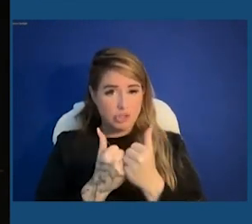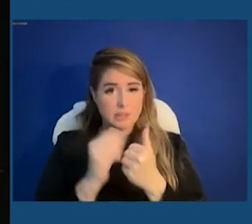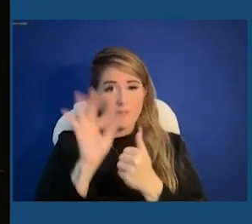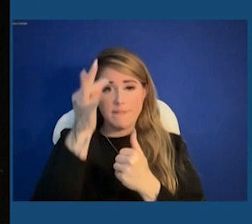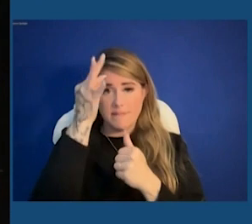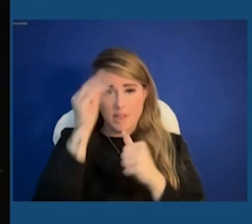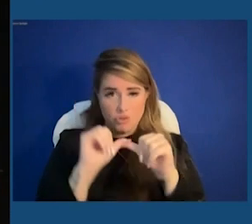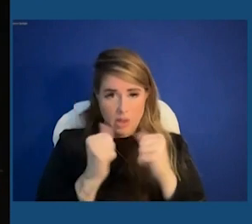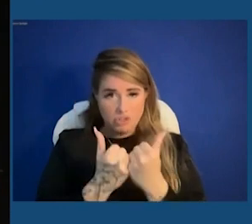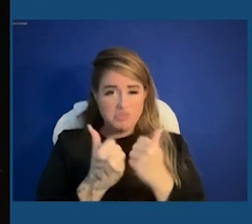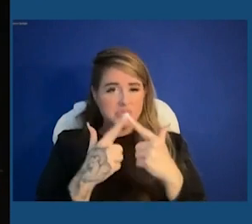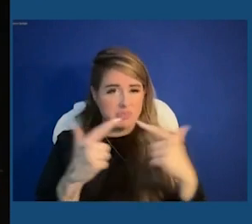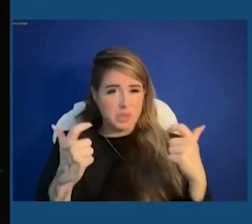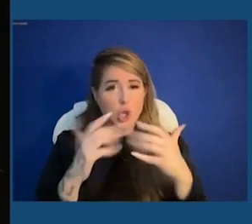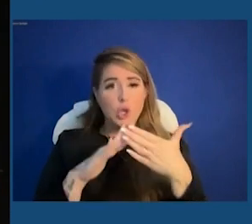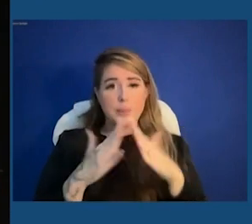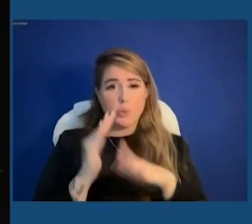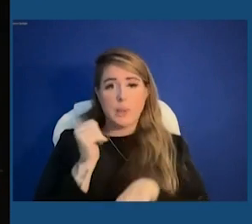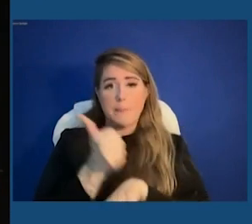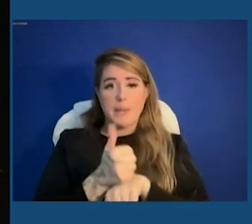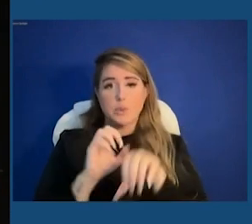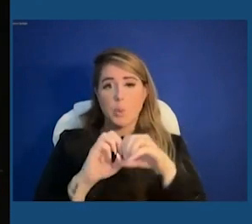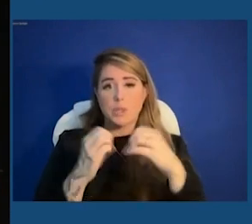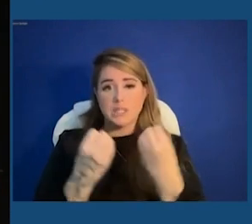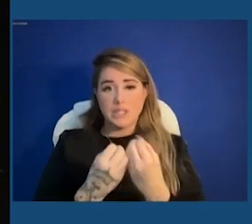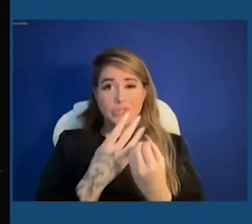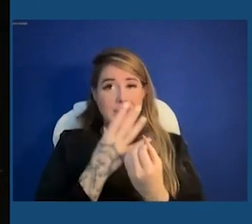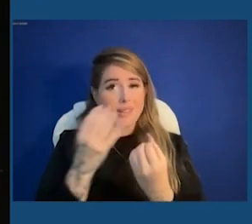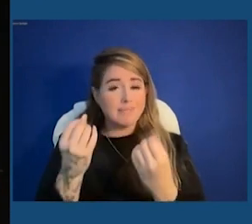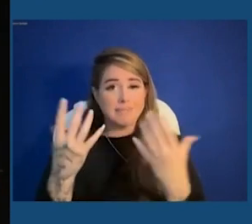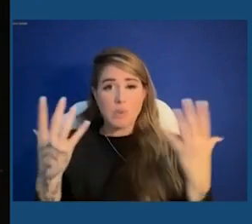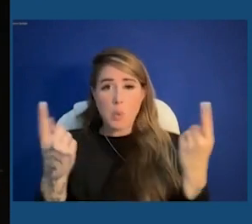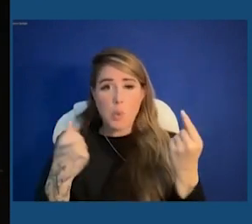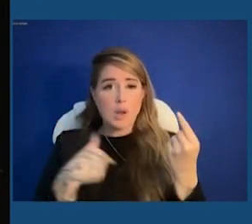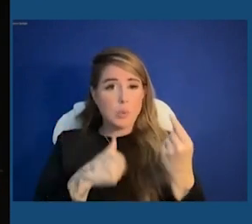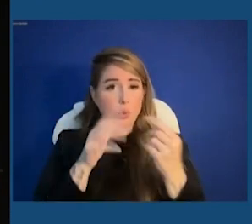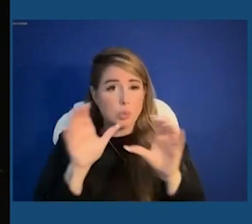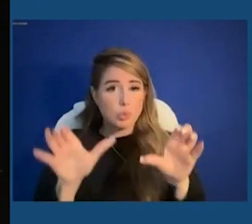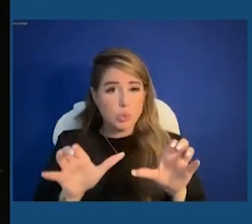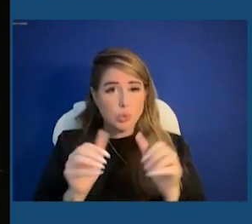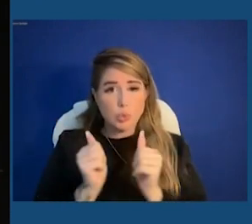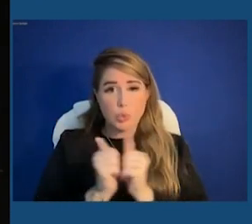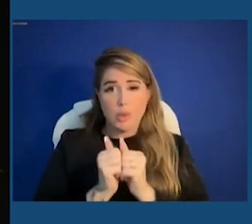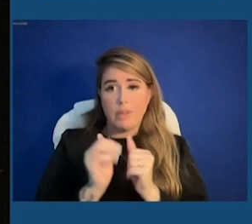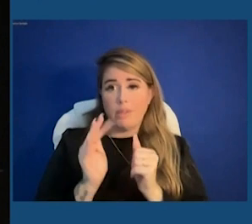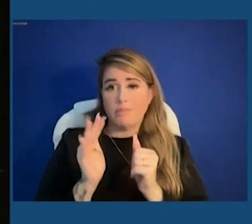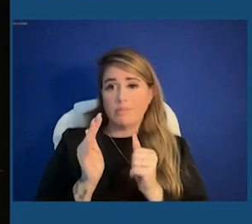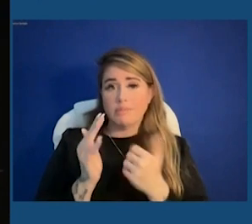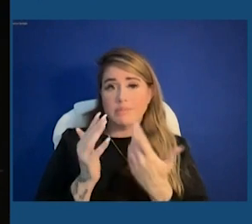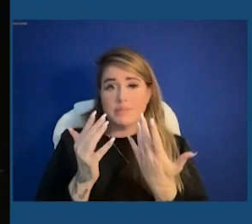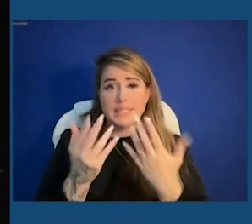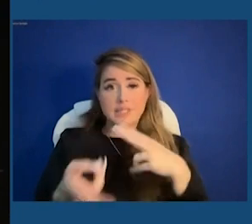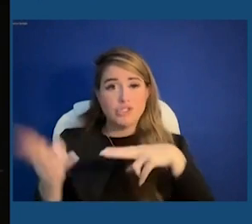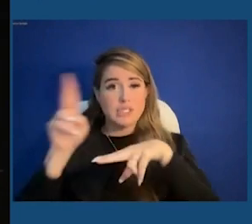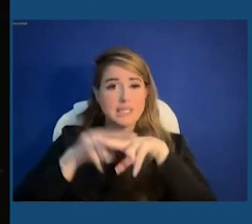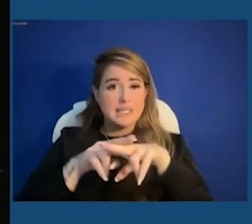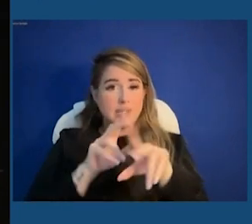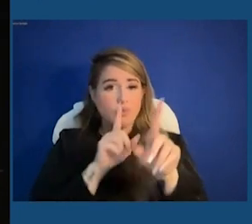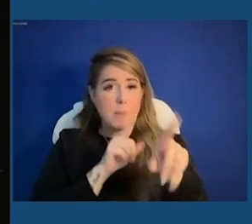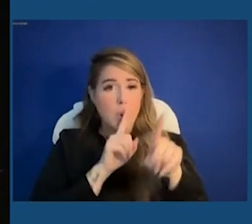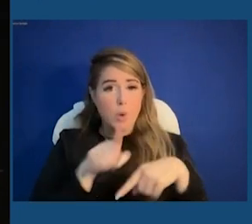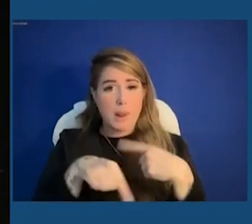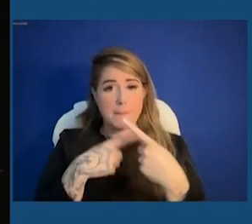and community-based organization. And what are we going to do with increasing report of hate and